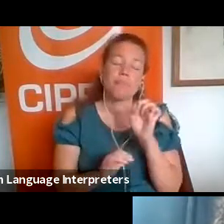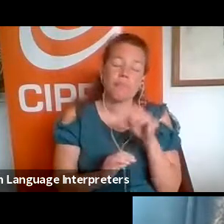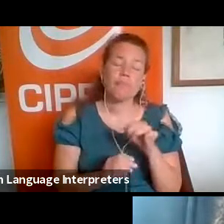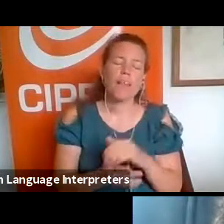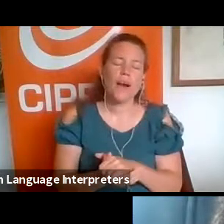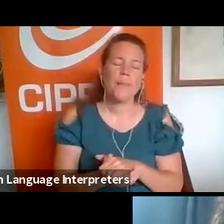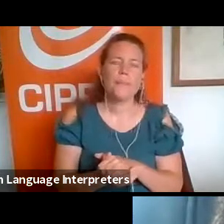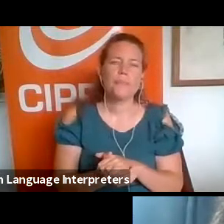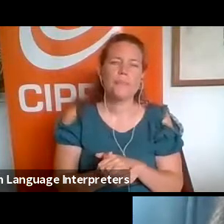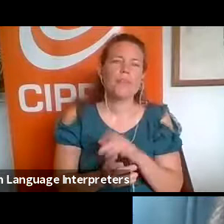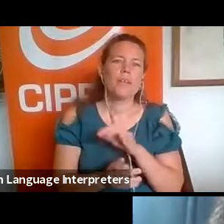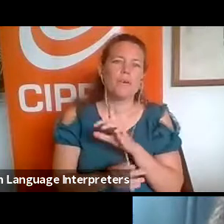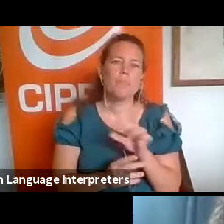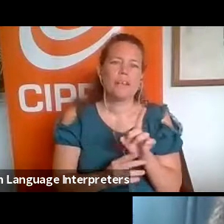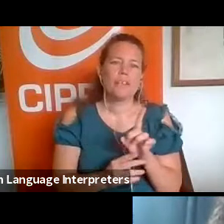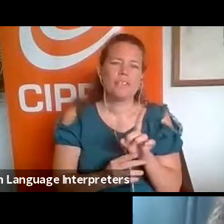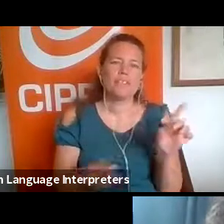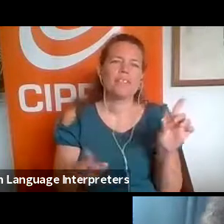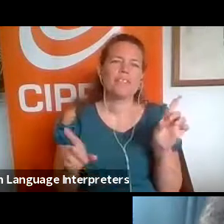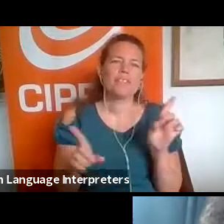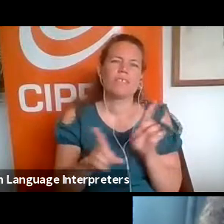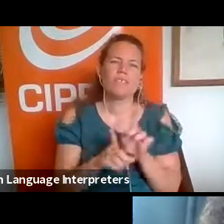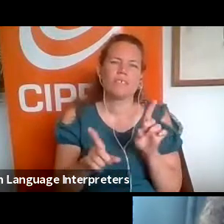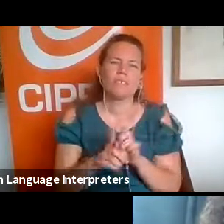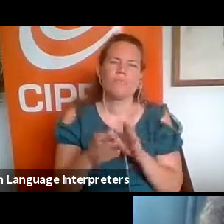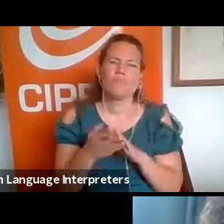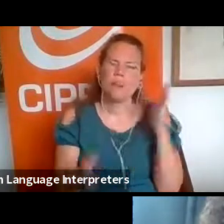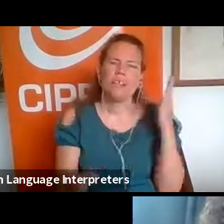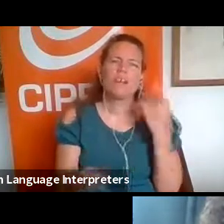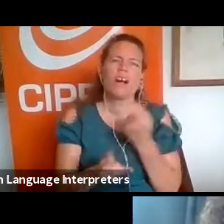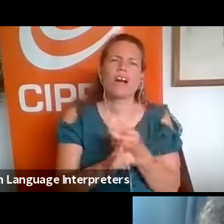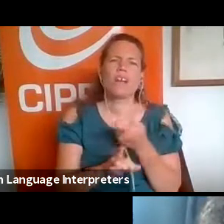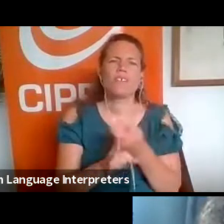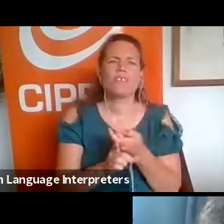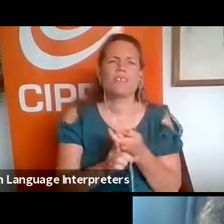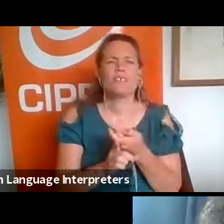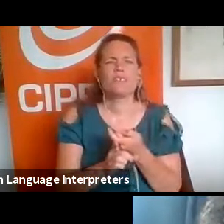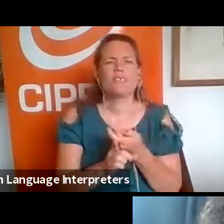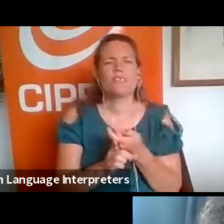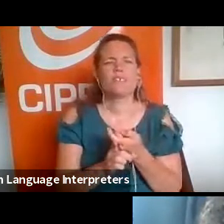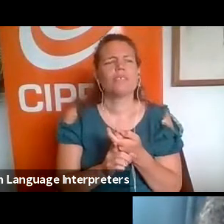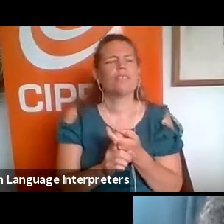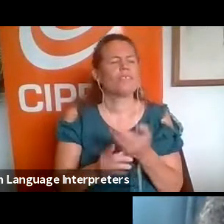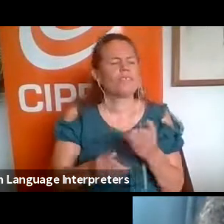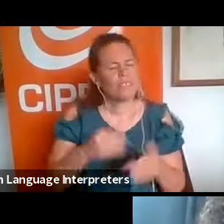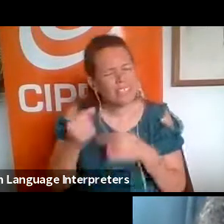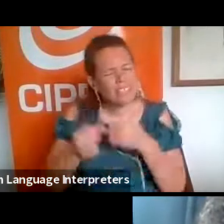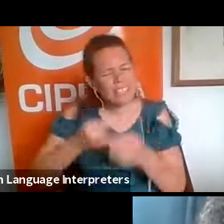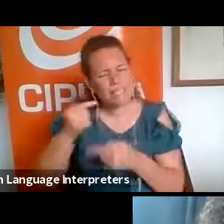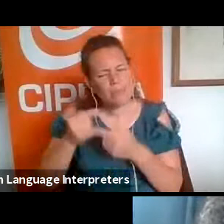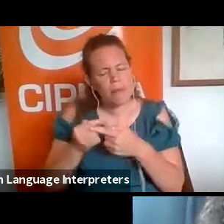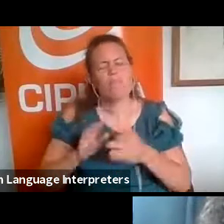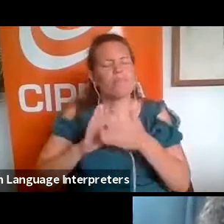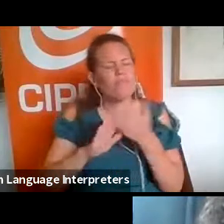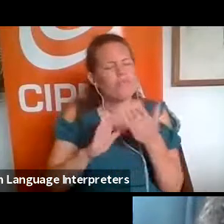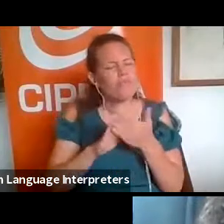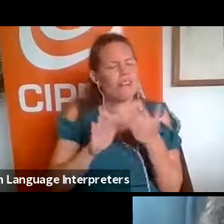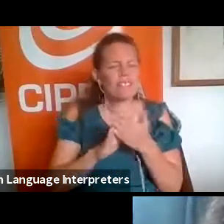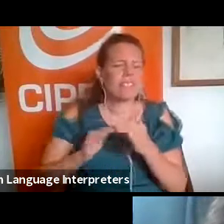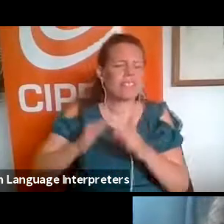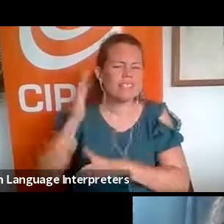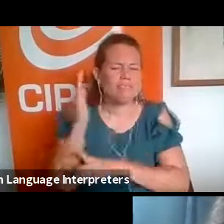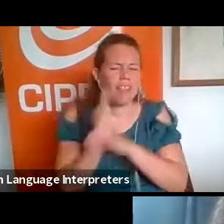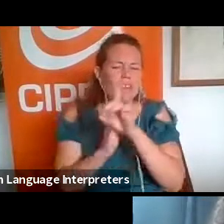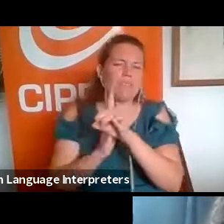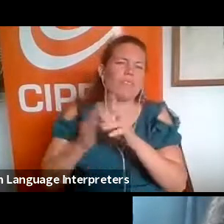But also it is very hard to keep up with the rapid developments in technology, because I